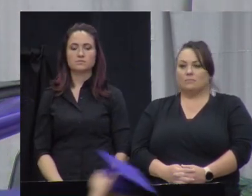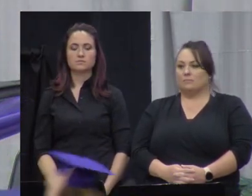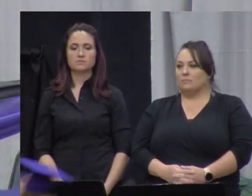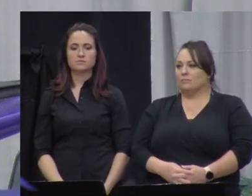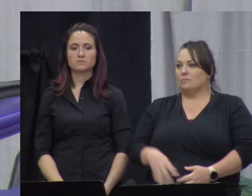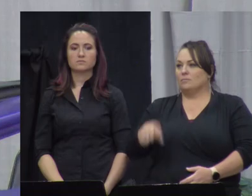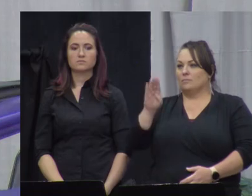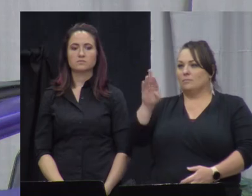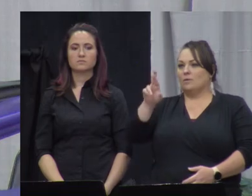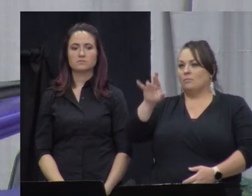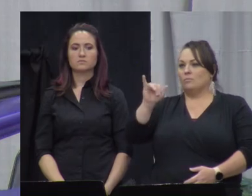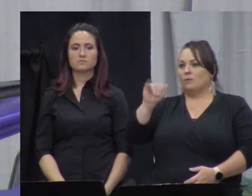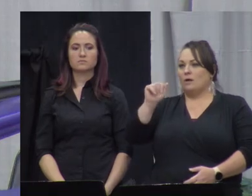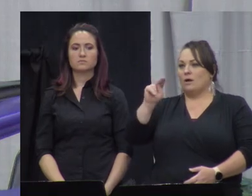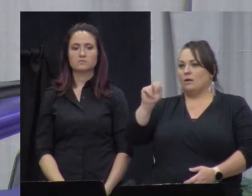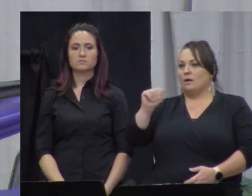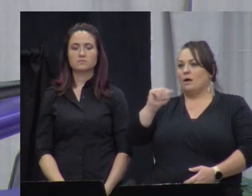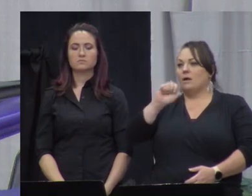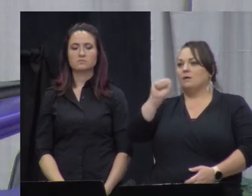Brianna Samora.